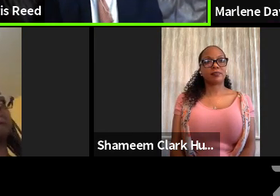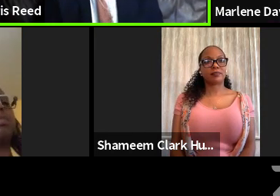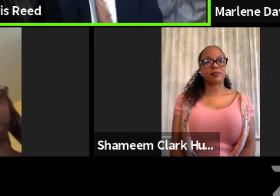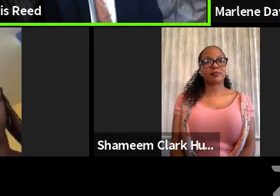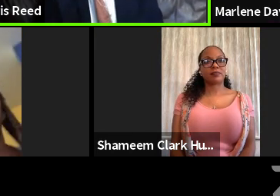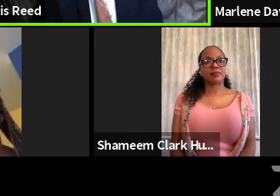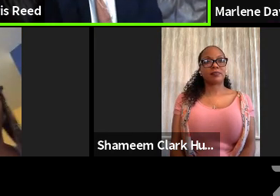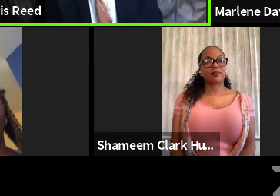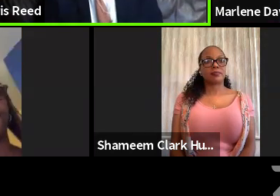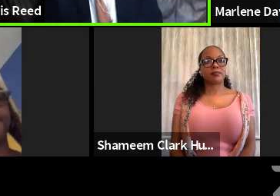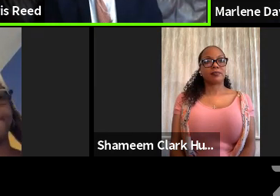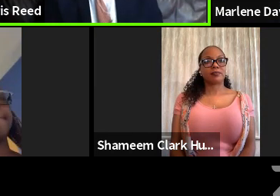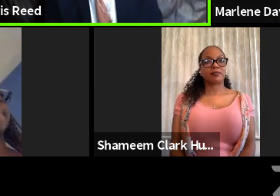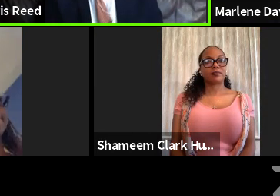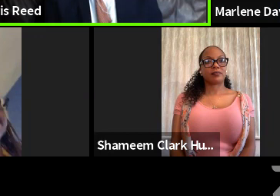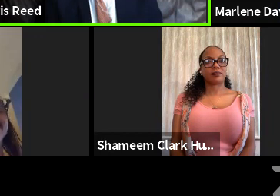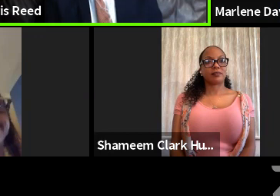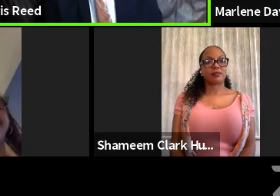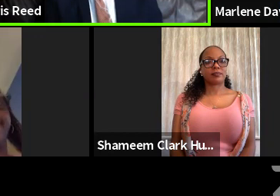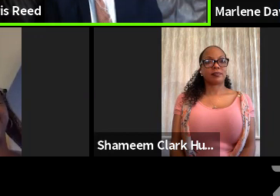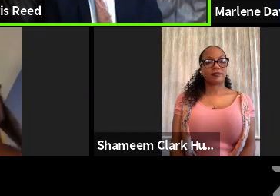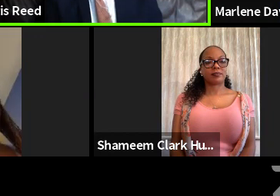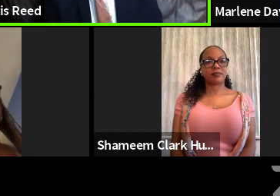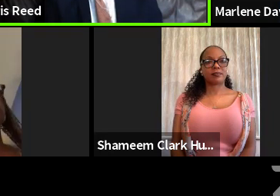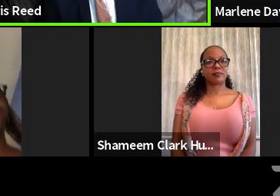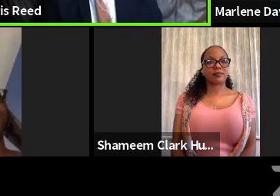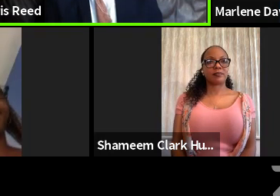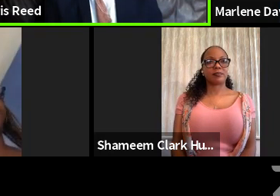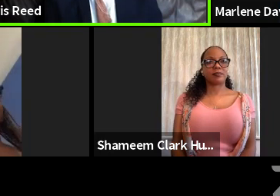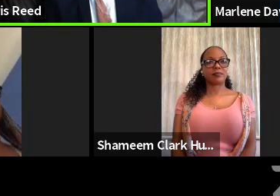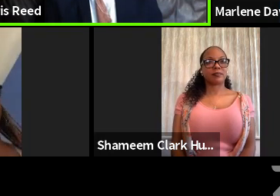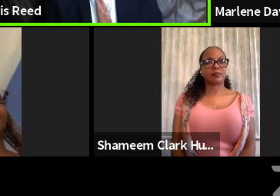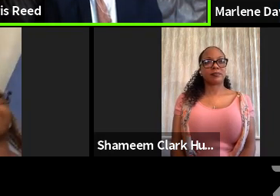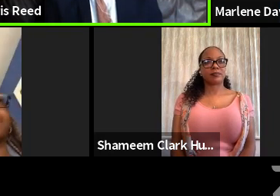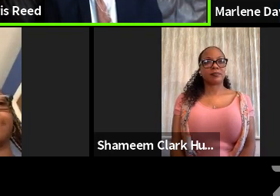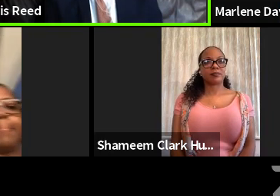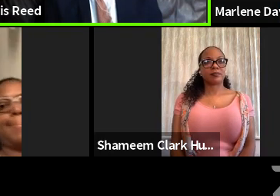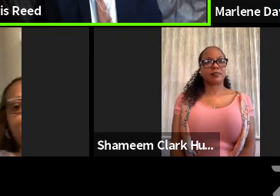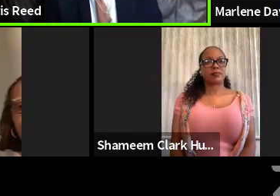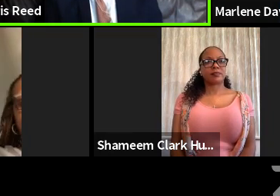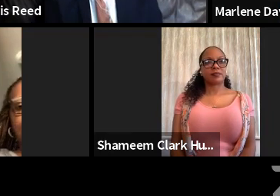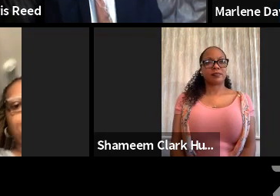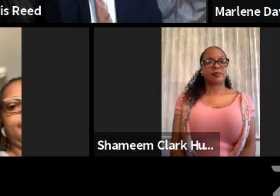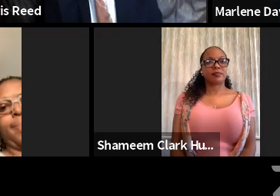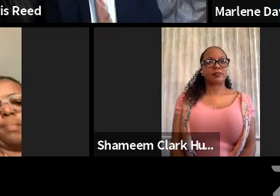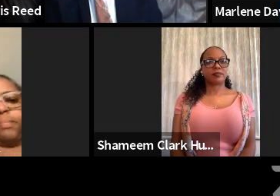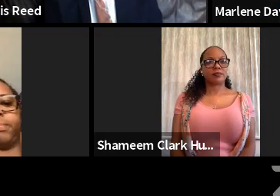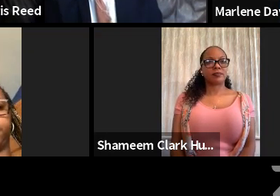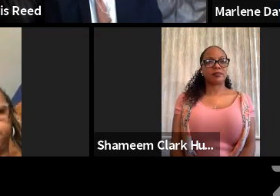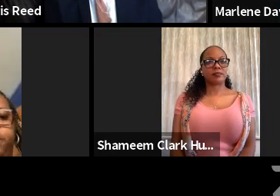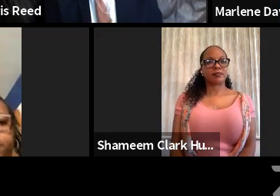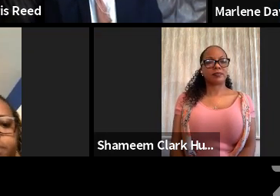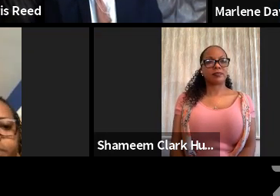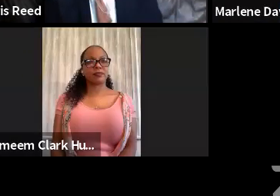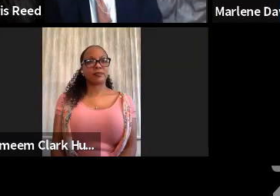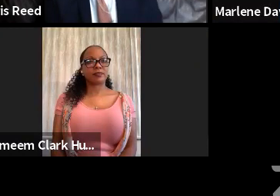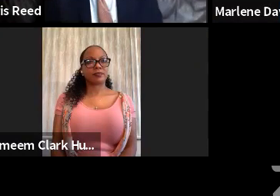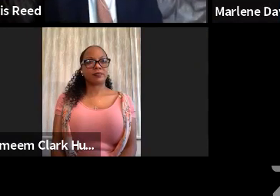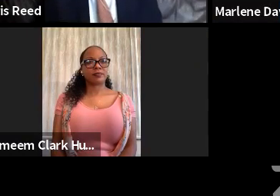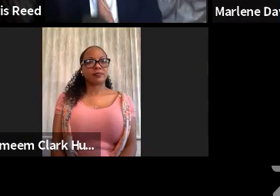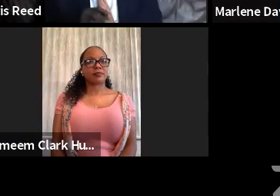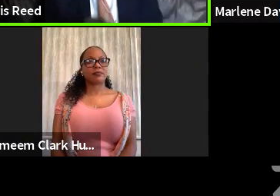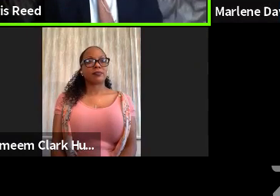entertained, seconded by the alderman from the 13th. And I think I may have heard the alderman from 23rd